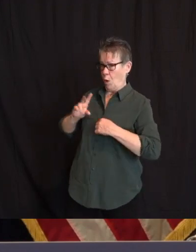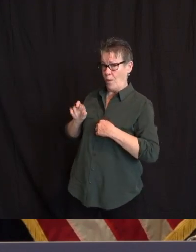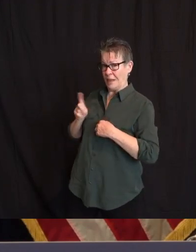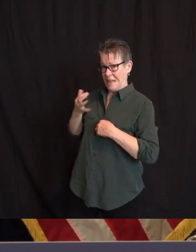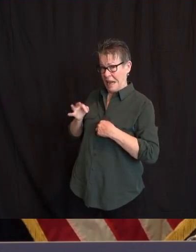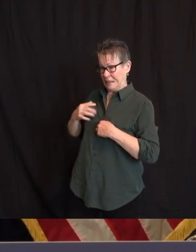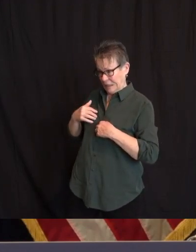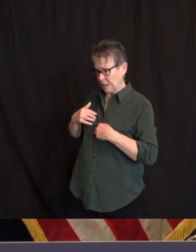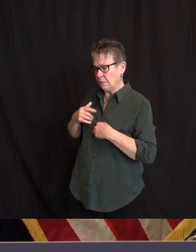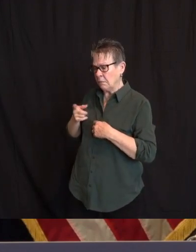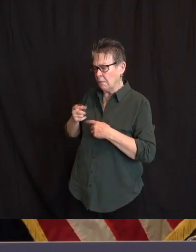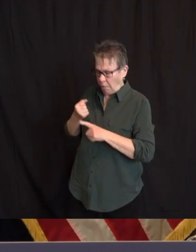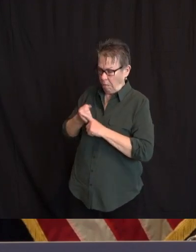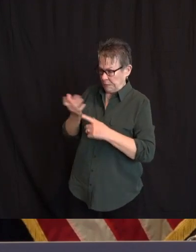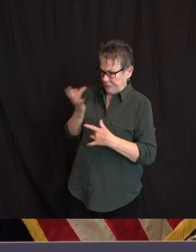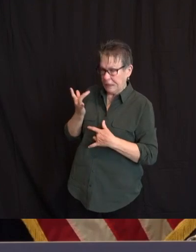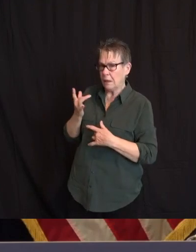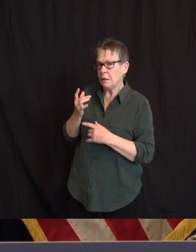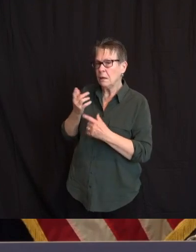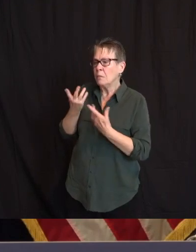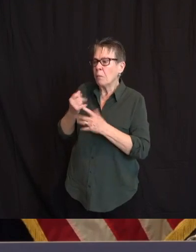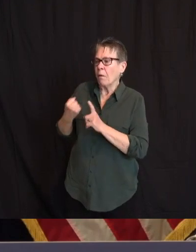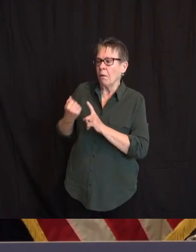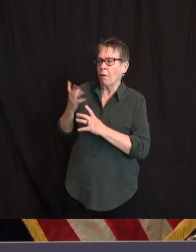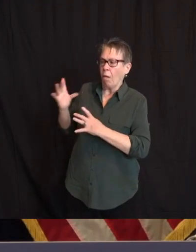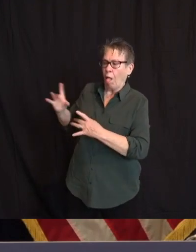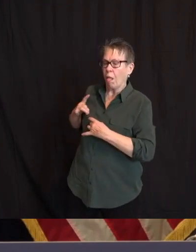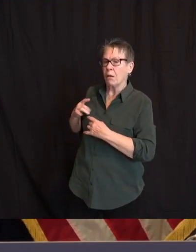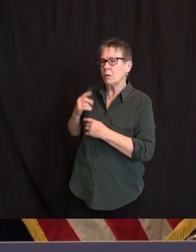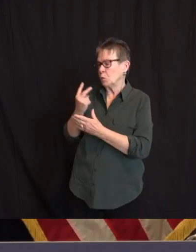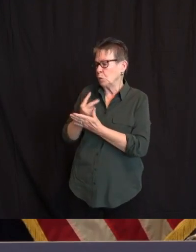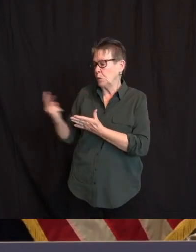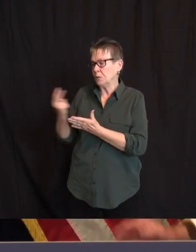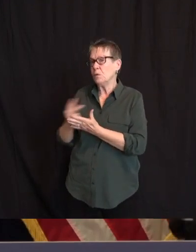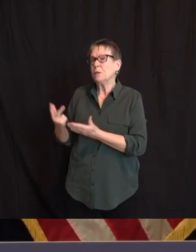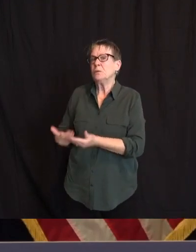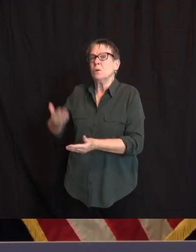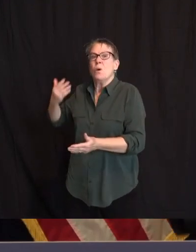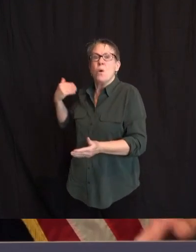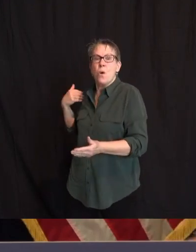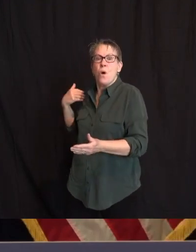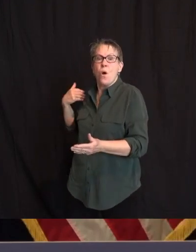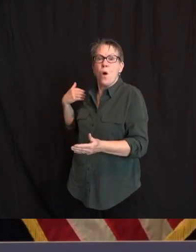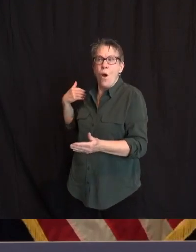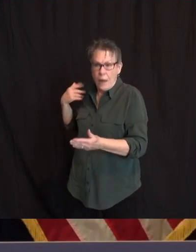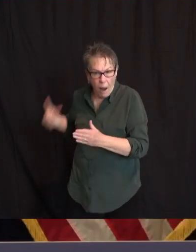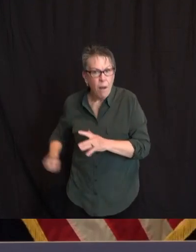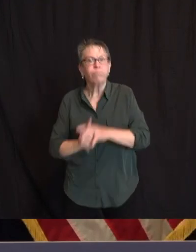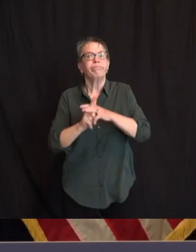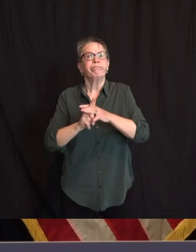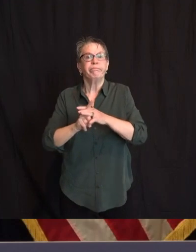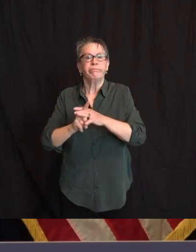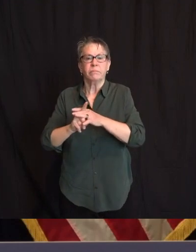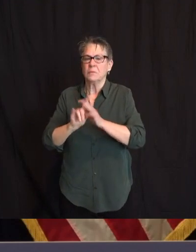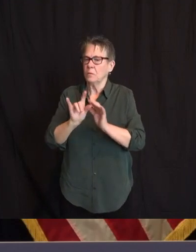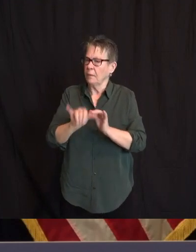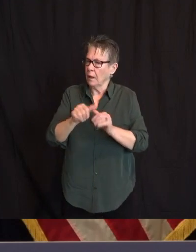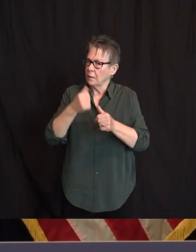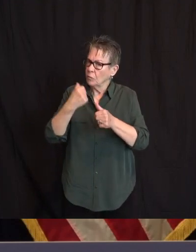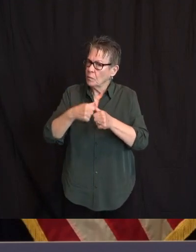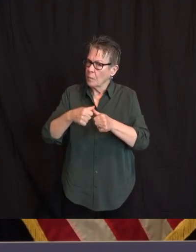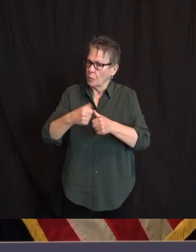A positivity rate of 44%, that's crept up, but it's crept up slowly, it's fair to say, over the past couple of weeks.